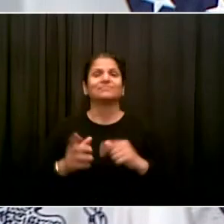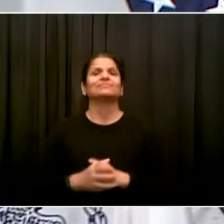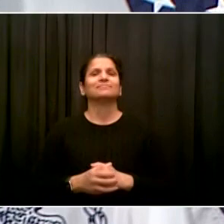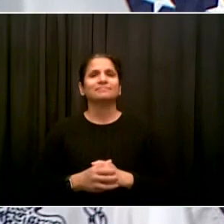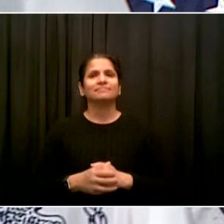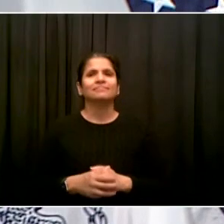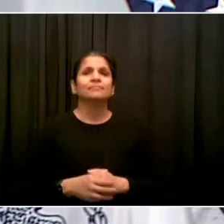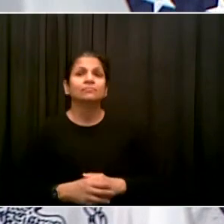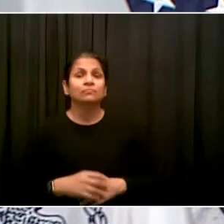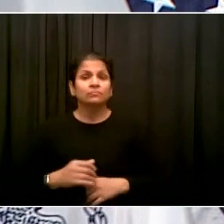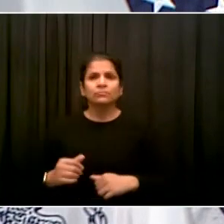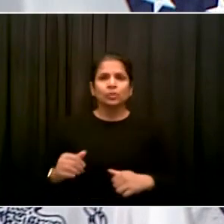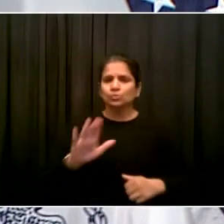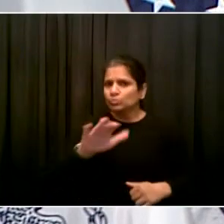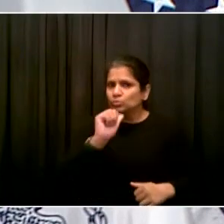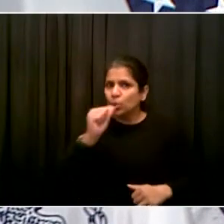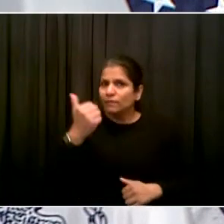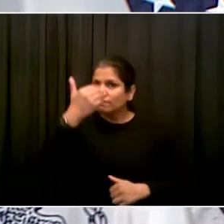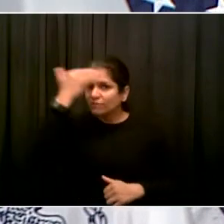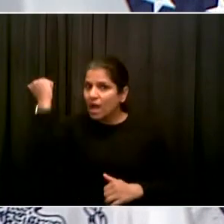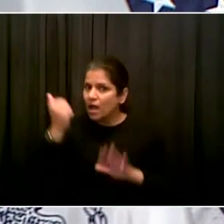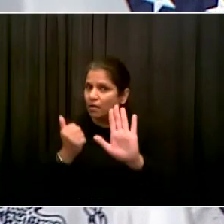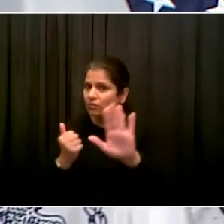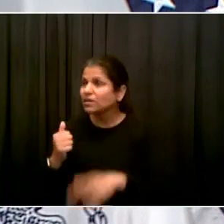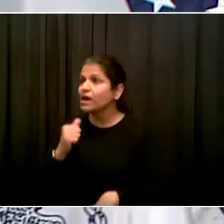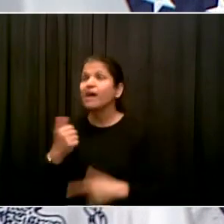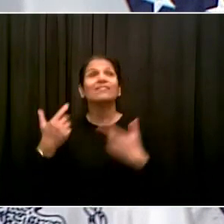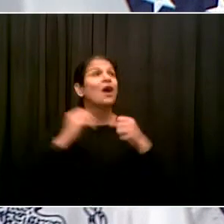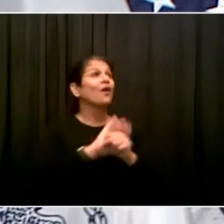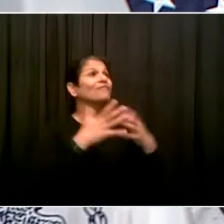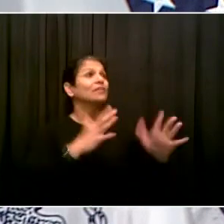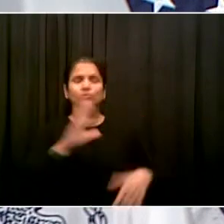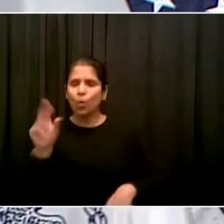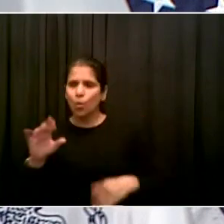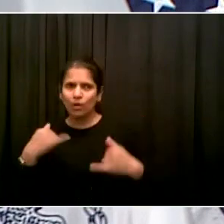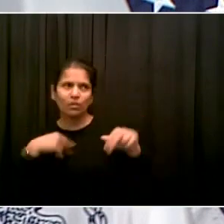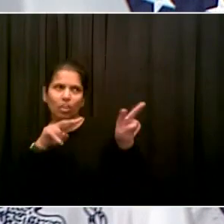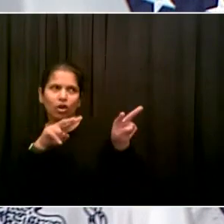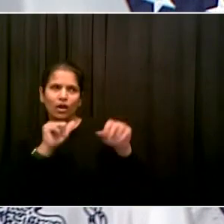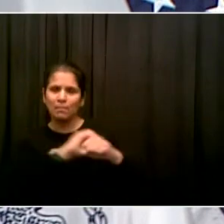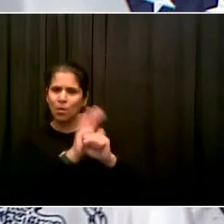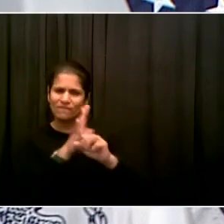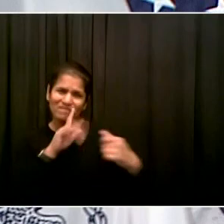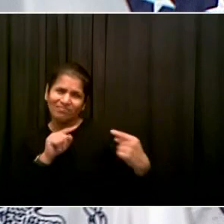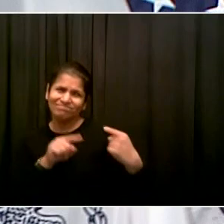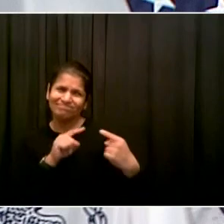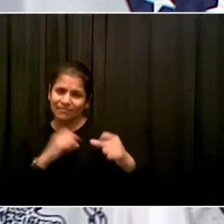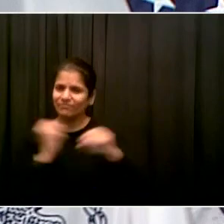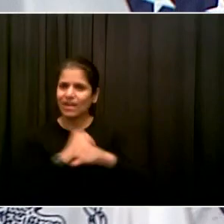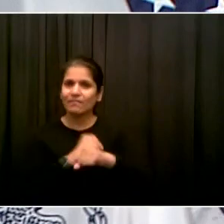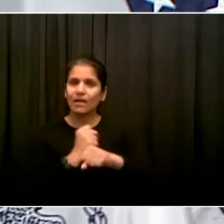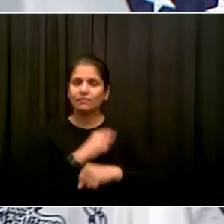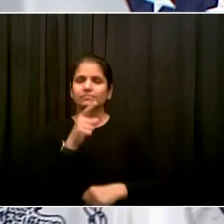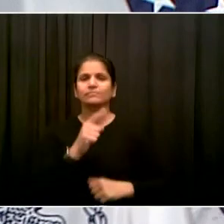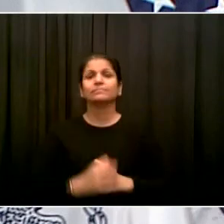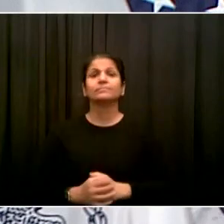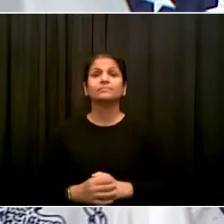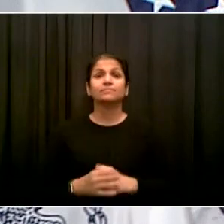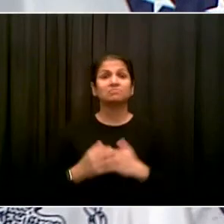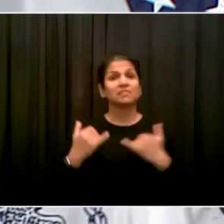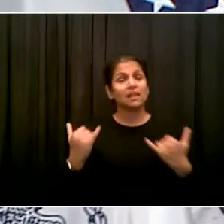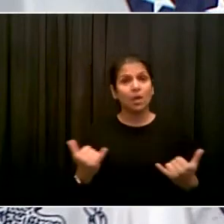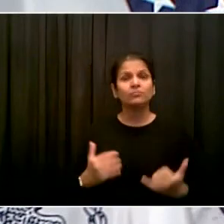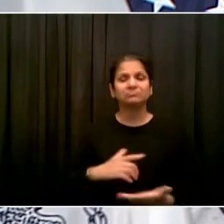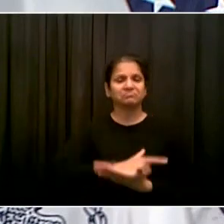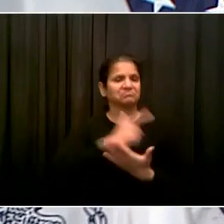them no matter what it takes. And that's what we're going to do. Okay, now, I said there was some things